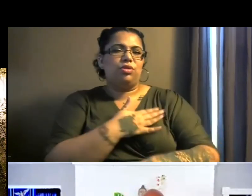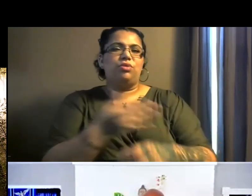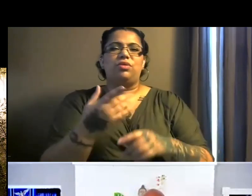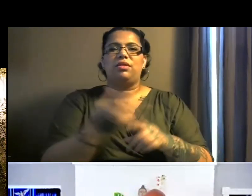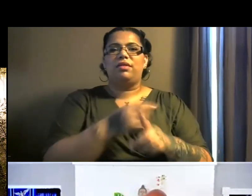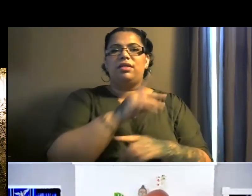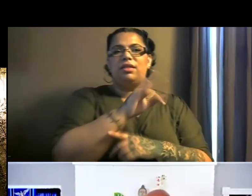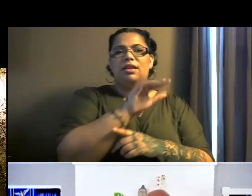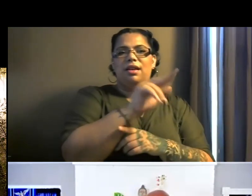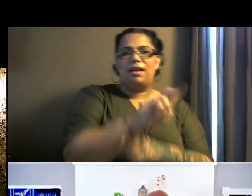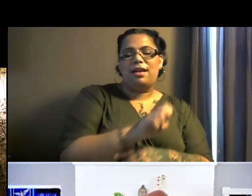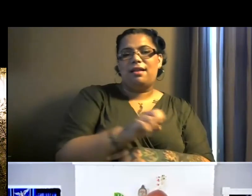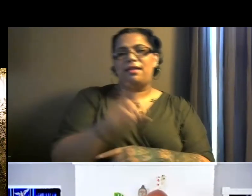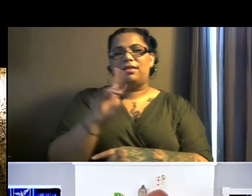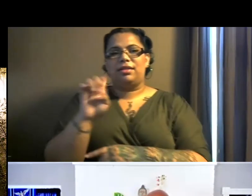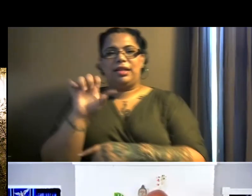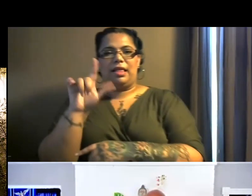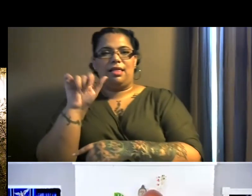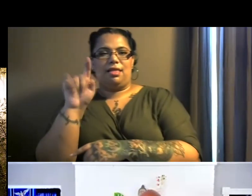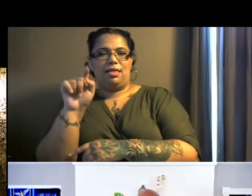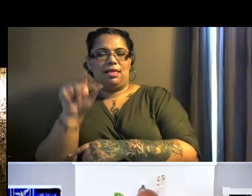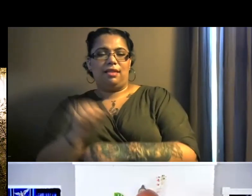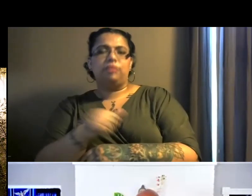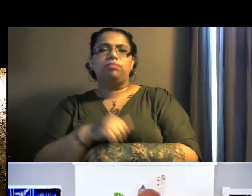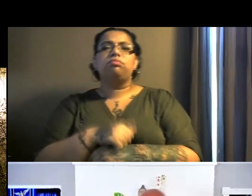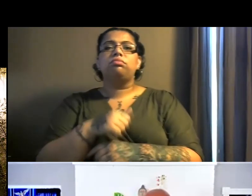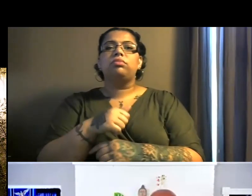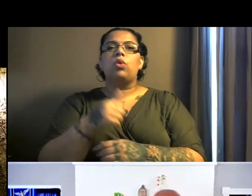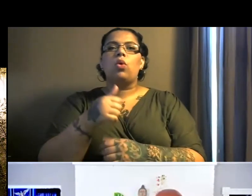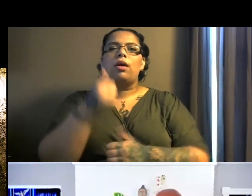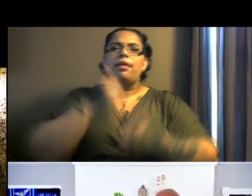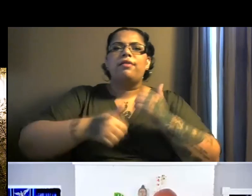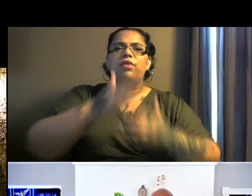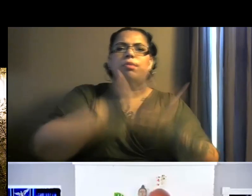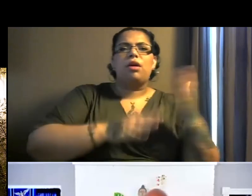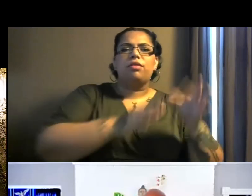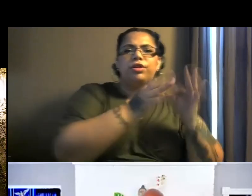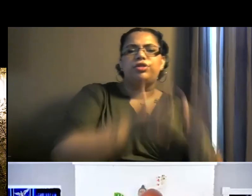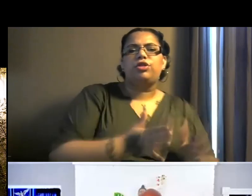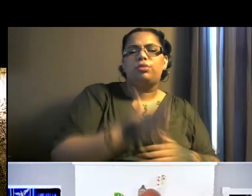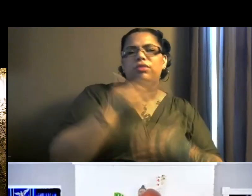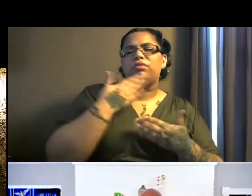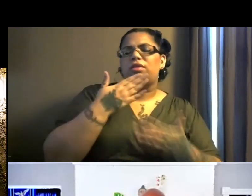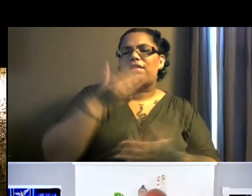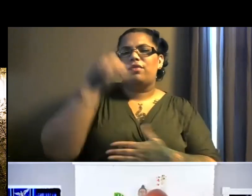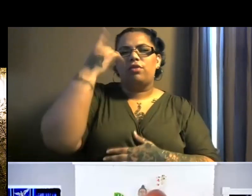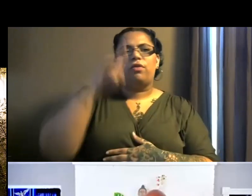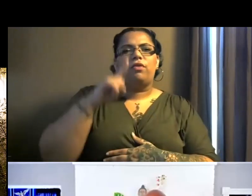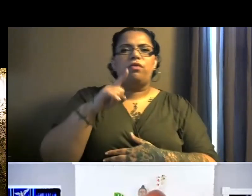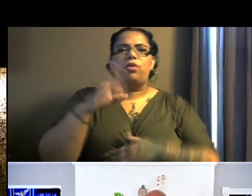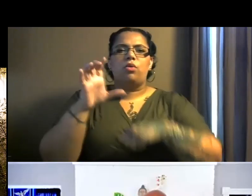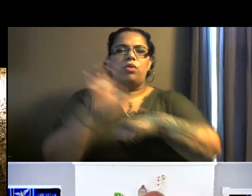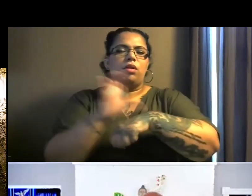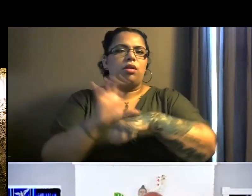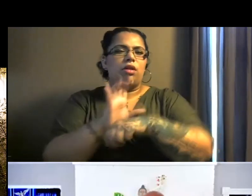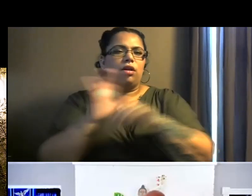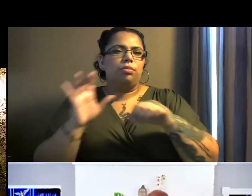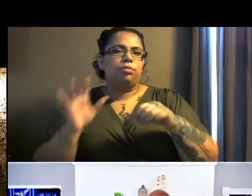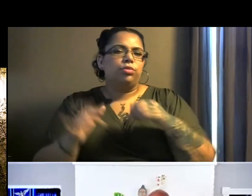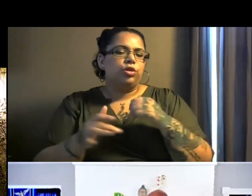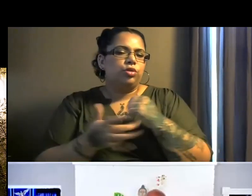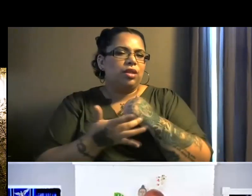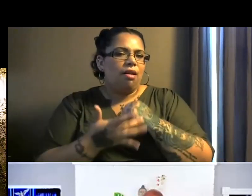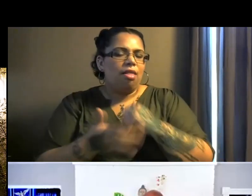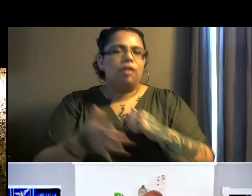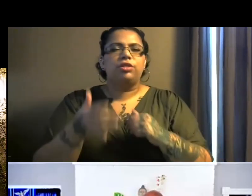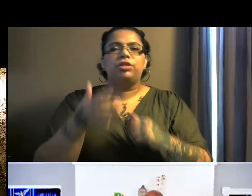Deletta. We are grateful for every aspect of the interpreters, grateful, grateful for computer technology, grateful, grateful